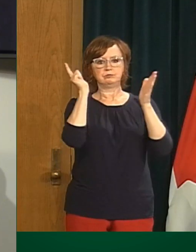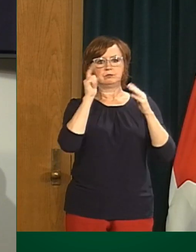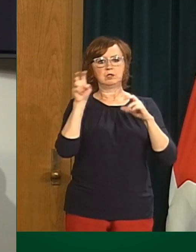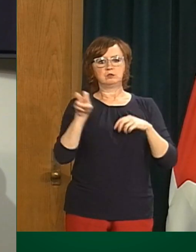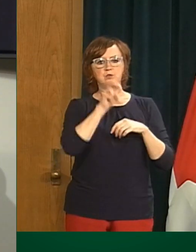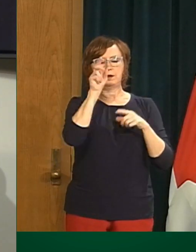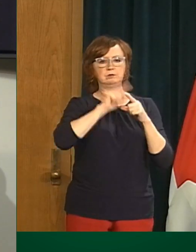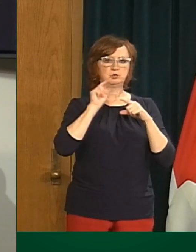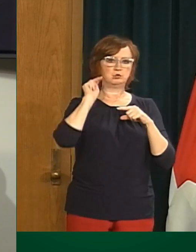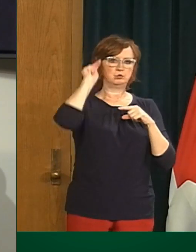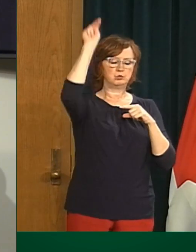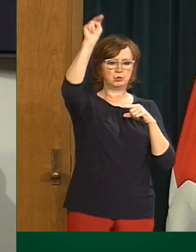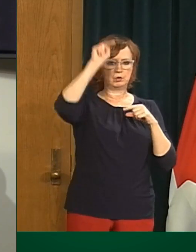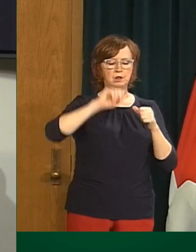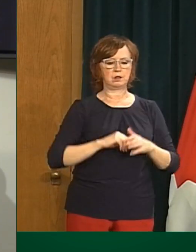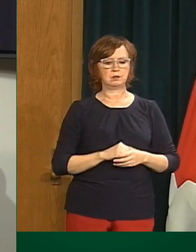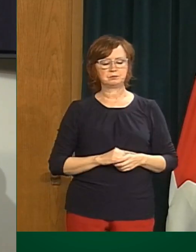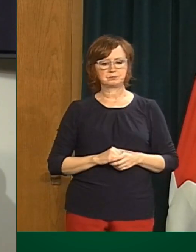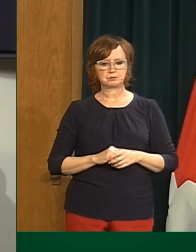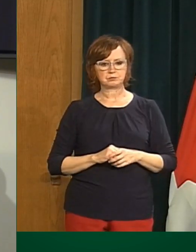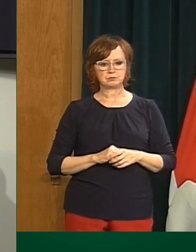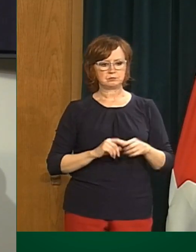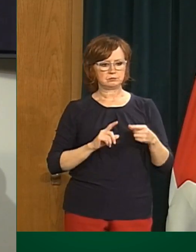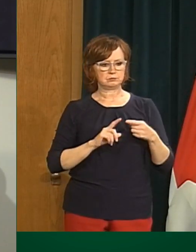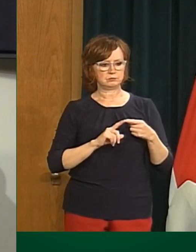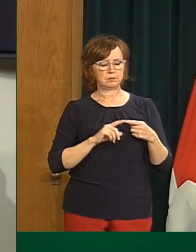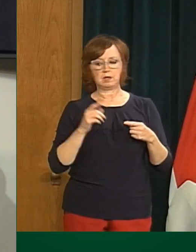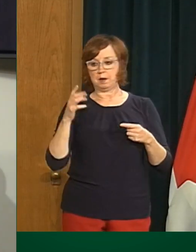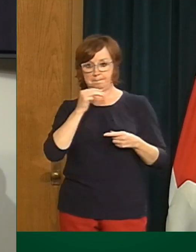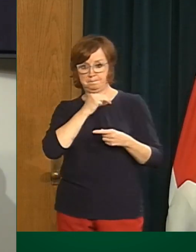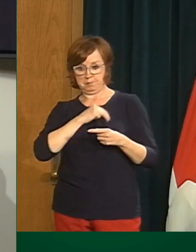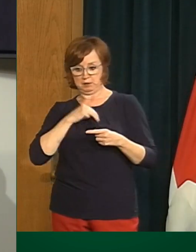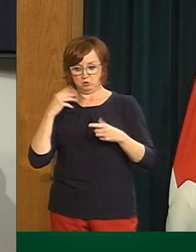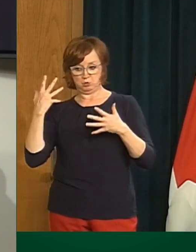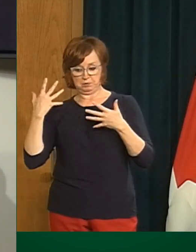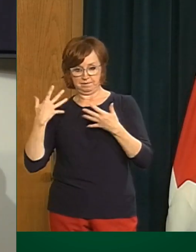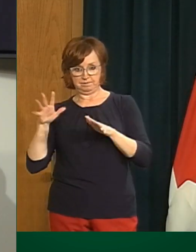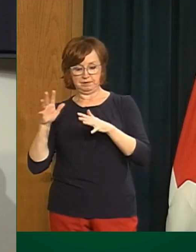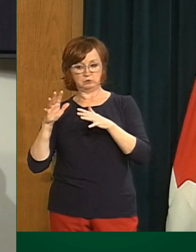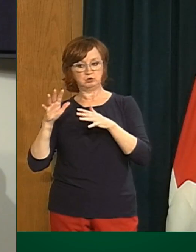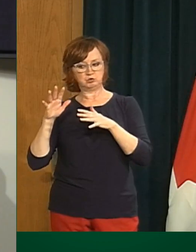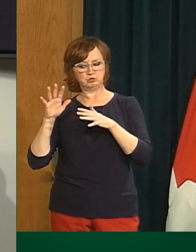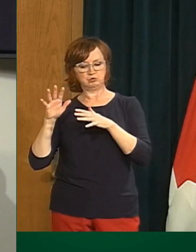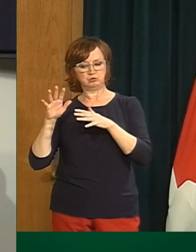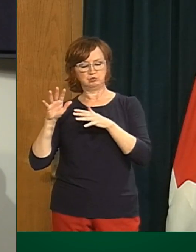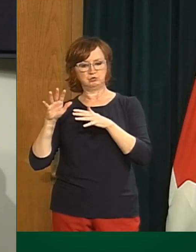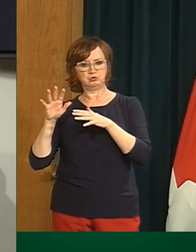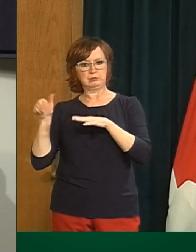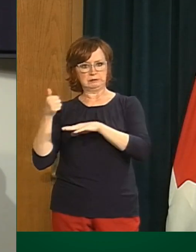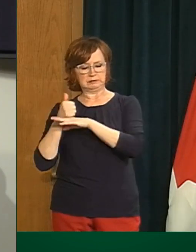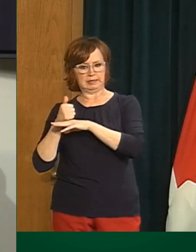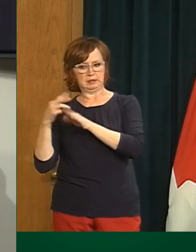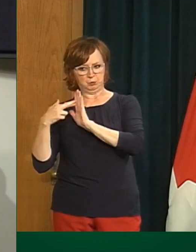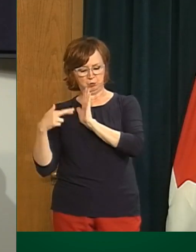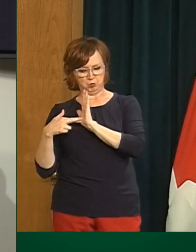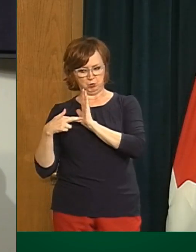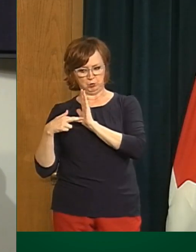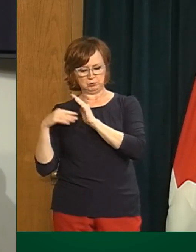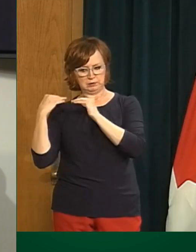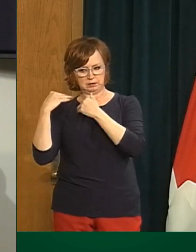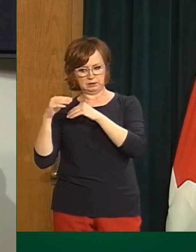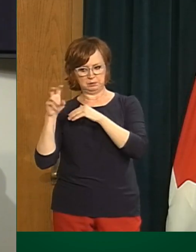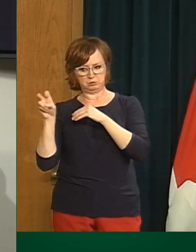that area in the north? Manitoba's done something more widespread than what we're doing. Is that in the works right